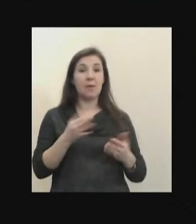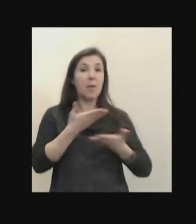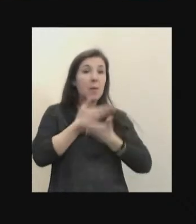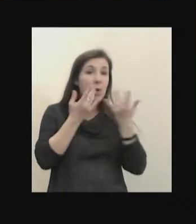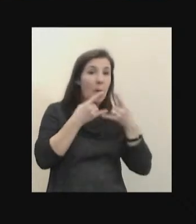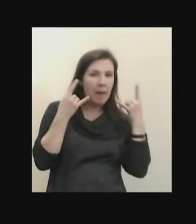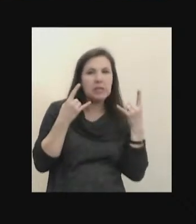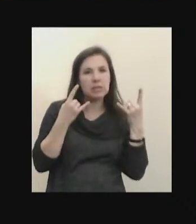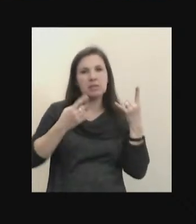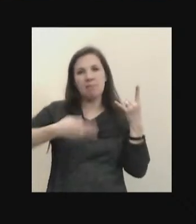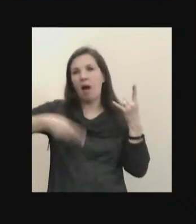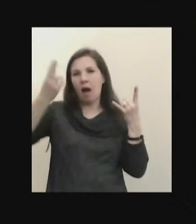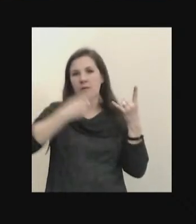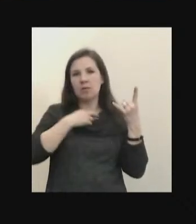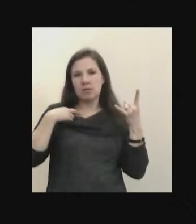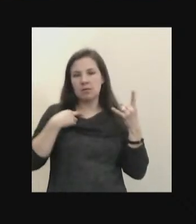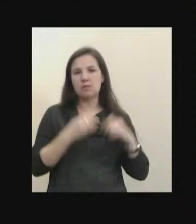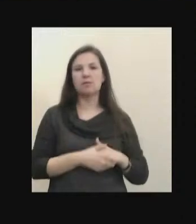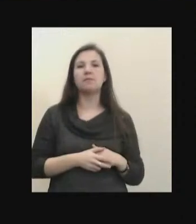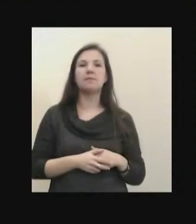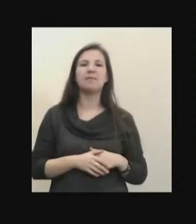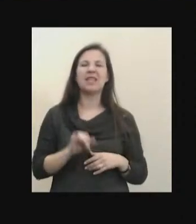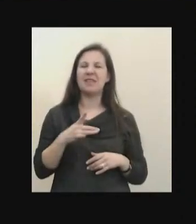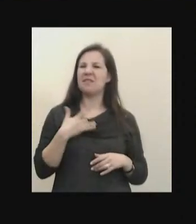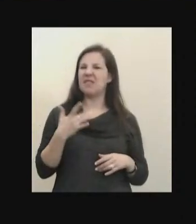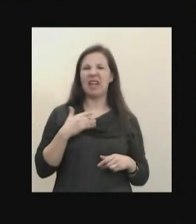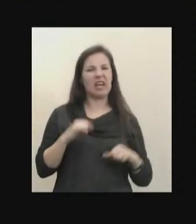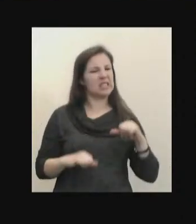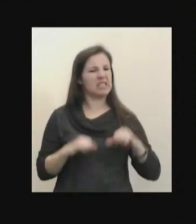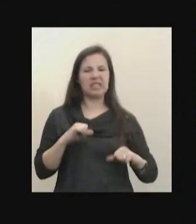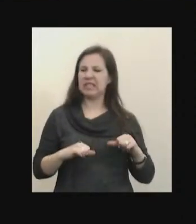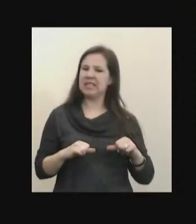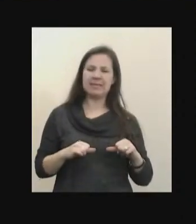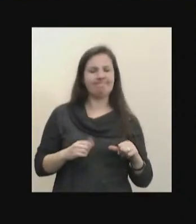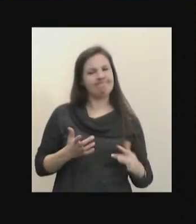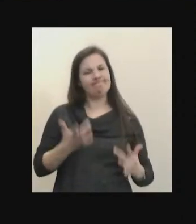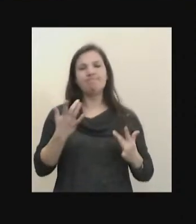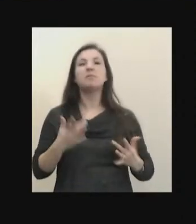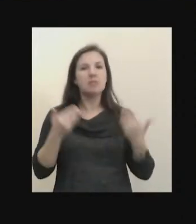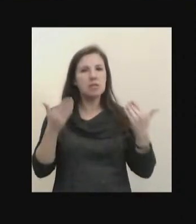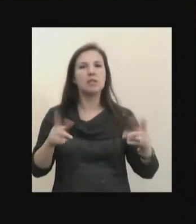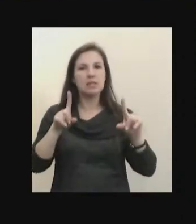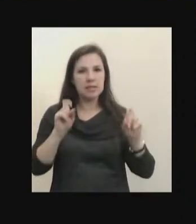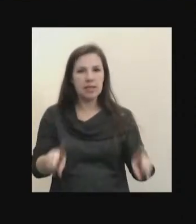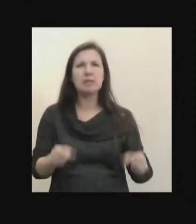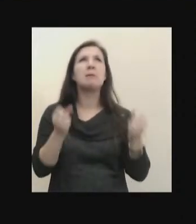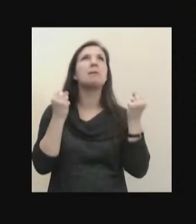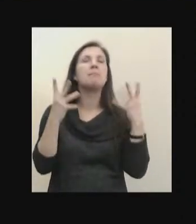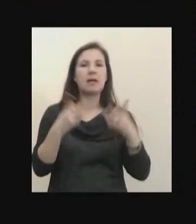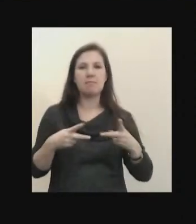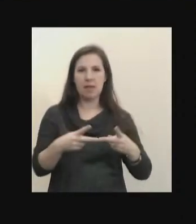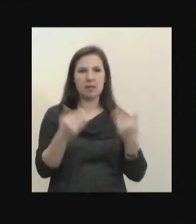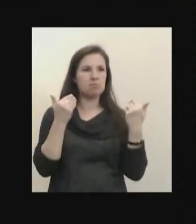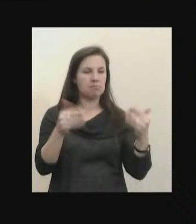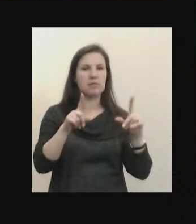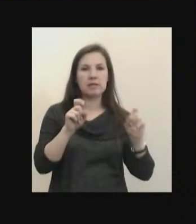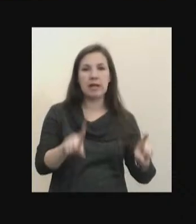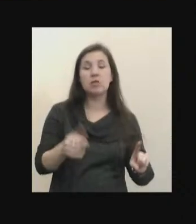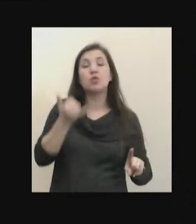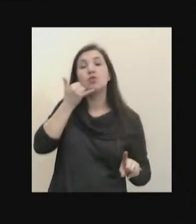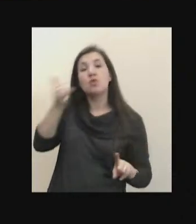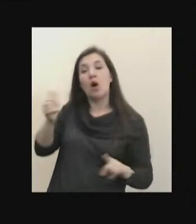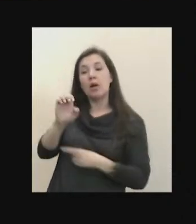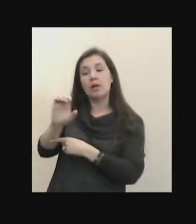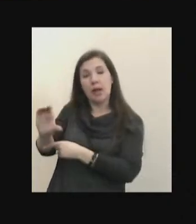we have diagnostic testing. If you are not feeling well, you should get tested. There's lots of places to get tested. You can call Erie County at